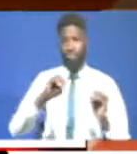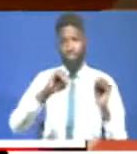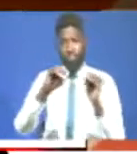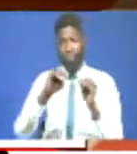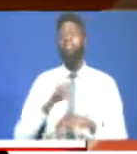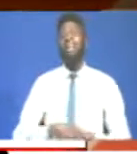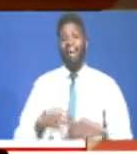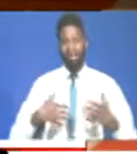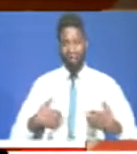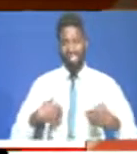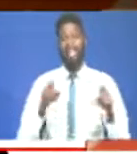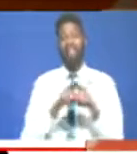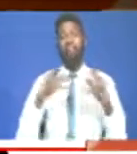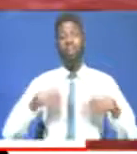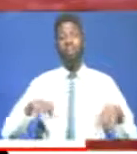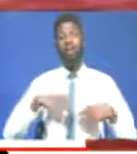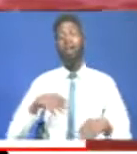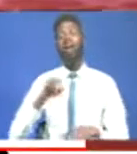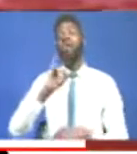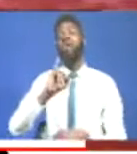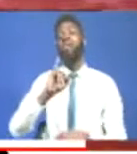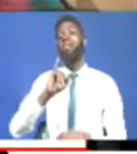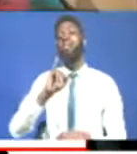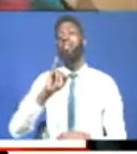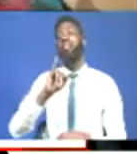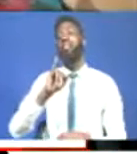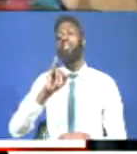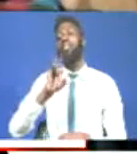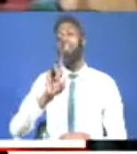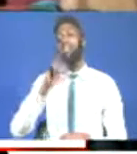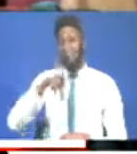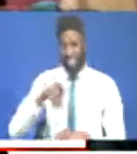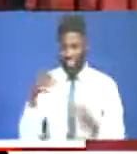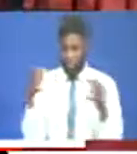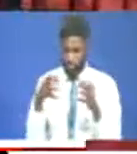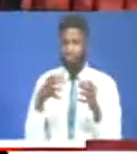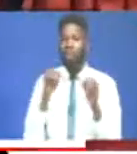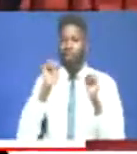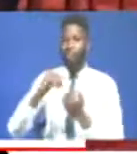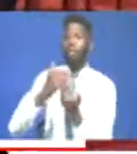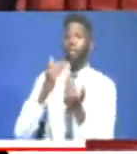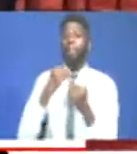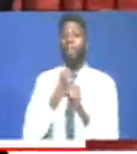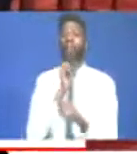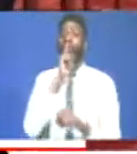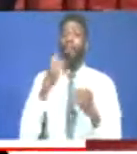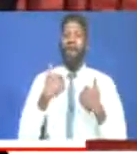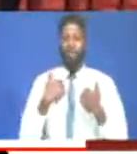and host communities to better mitigate the impact of changes of inclusion and social cohesion.